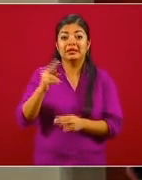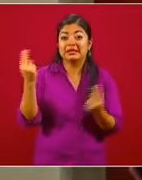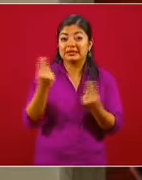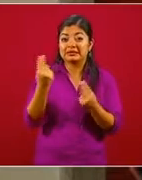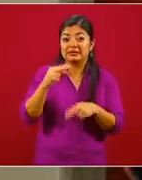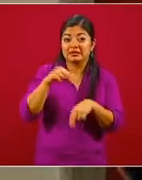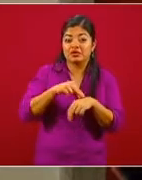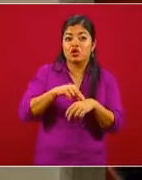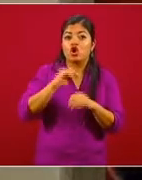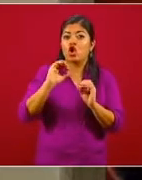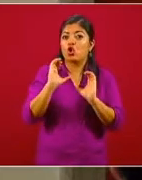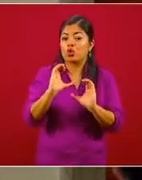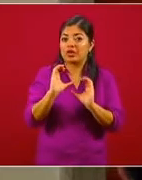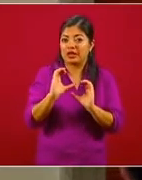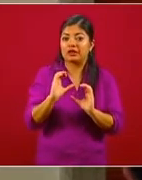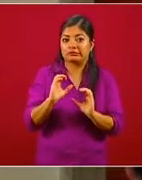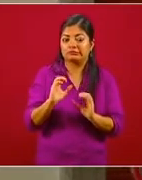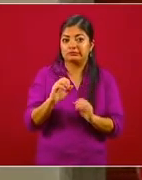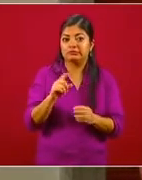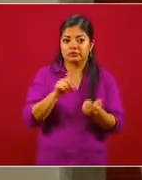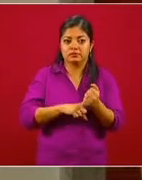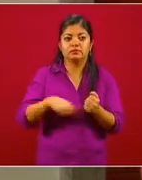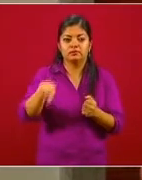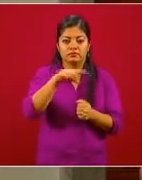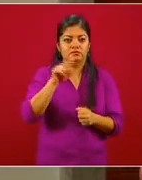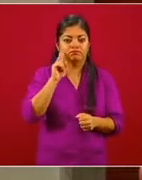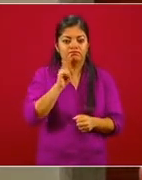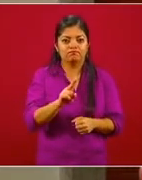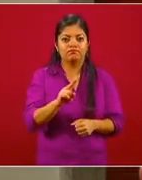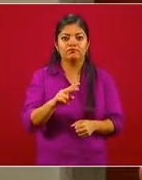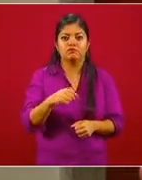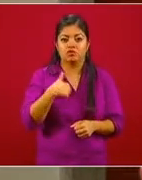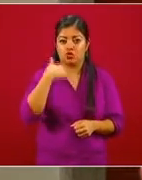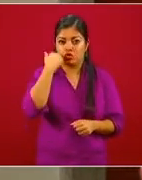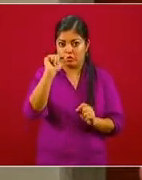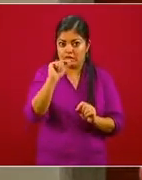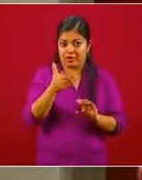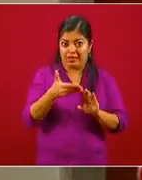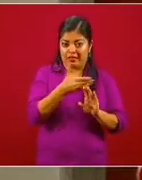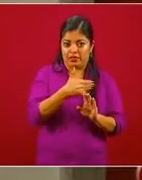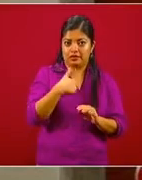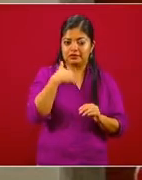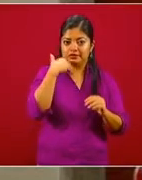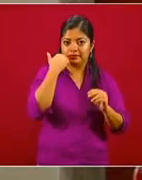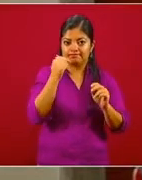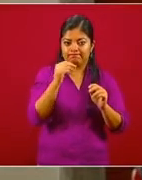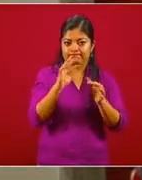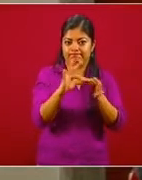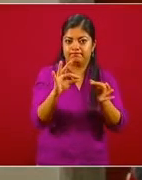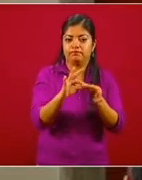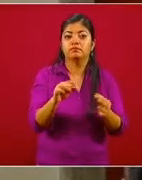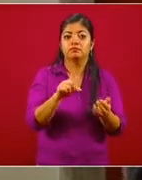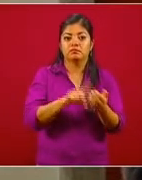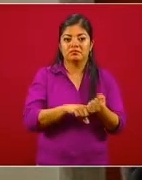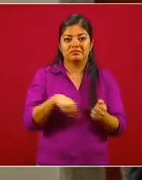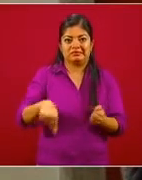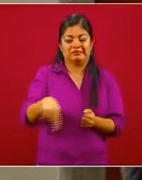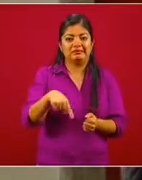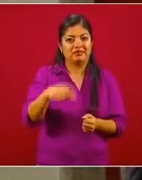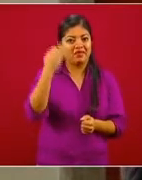of potential discrimination if they seek medical care or critical care. And so I'm pointing this out